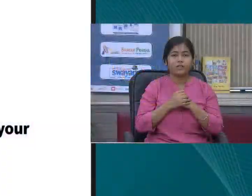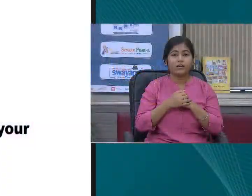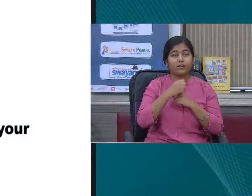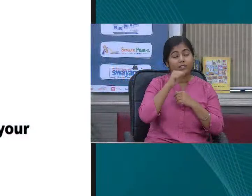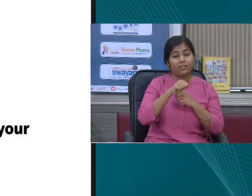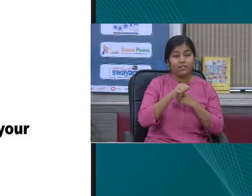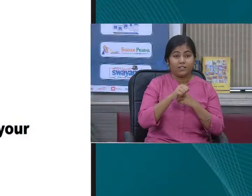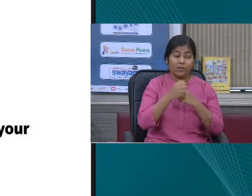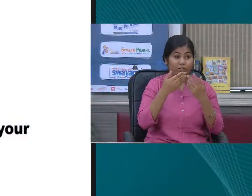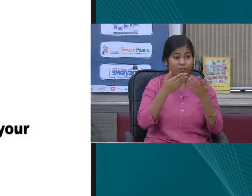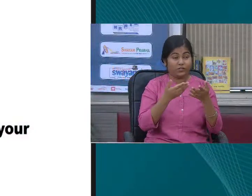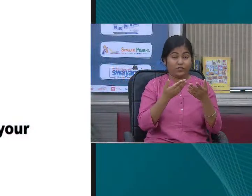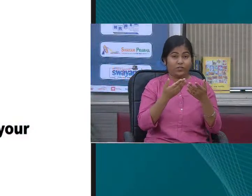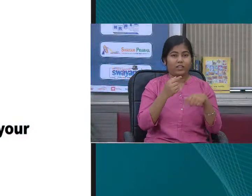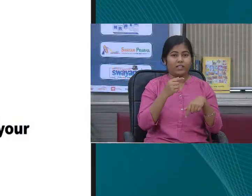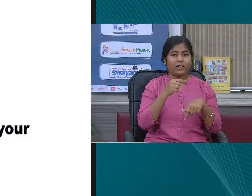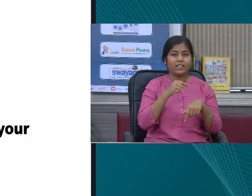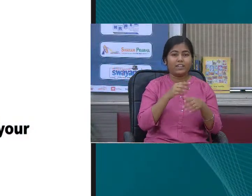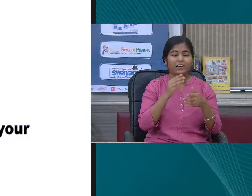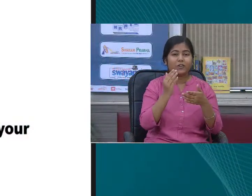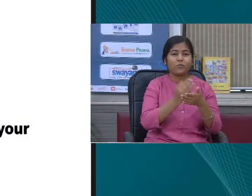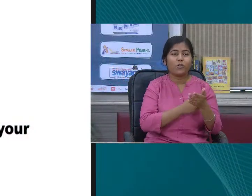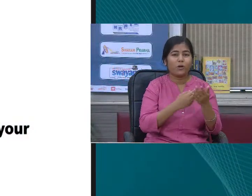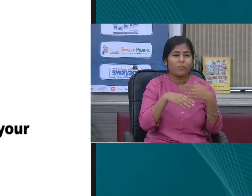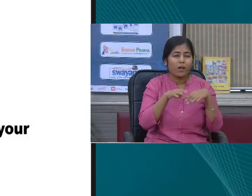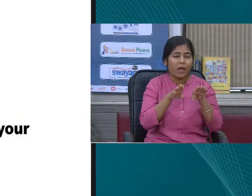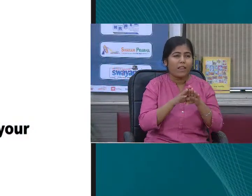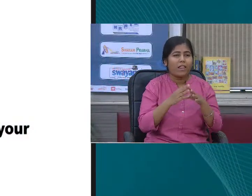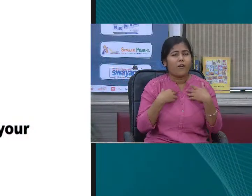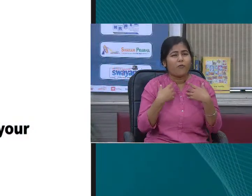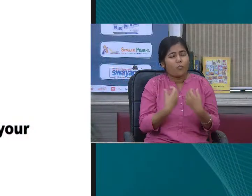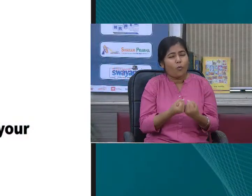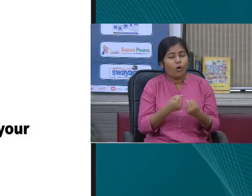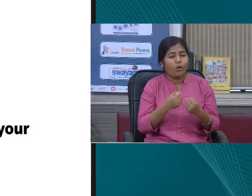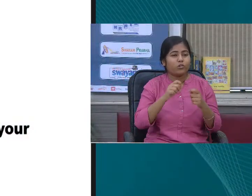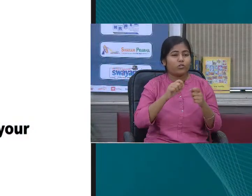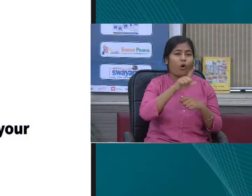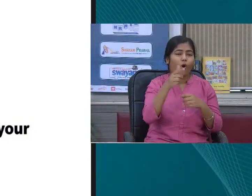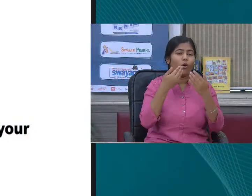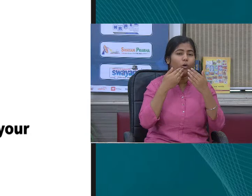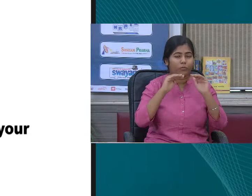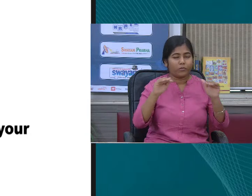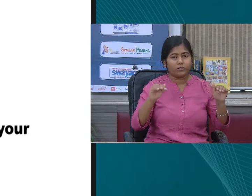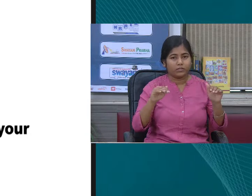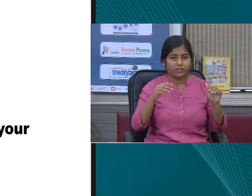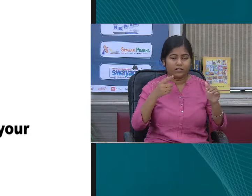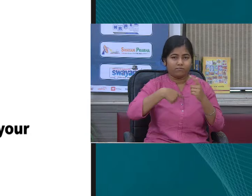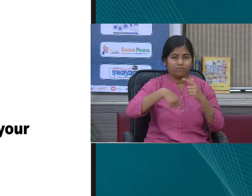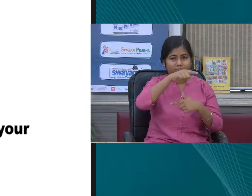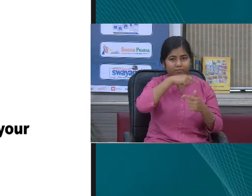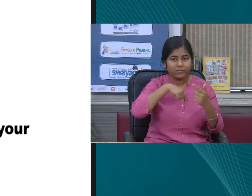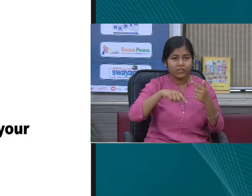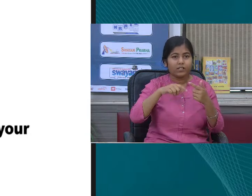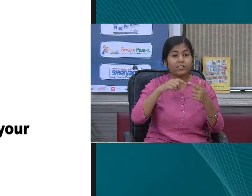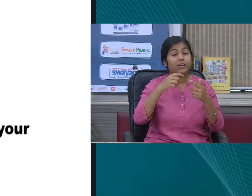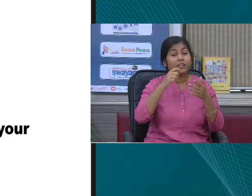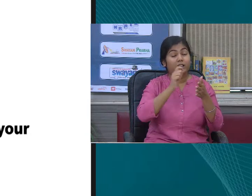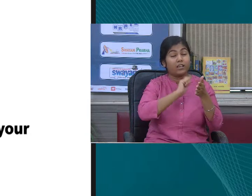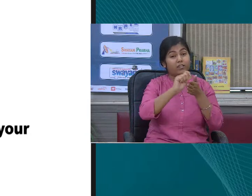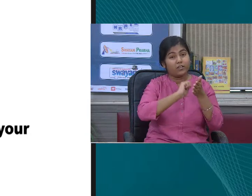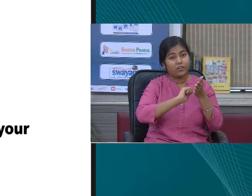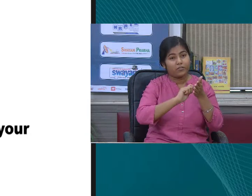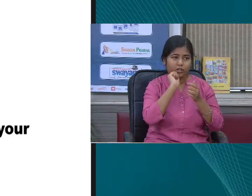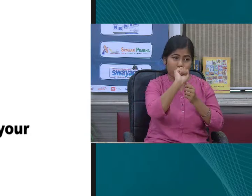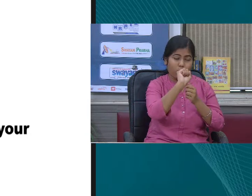Now, Tanvi, this is the end of this session, and I would like all my students that, they have to write the keywords in their